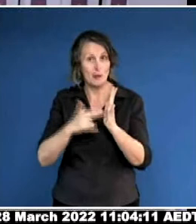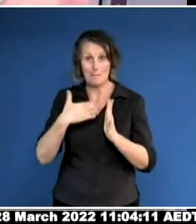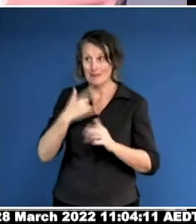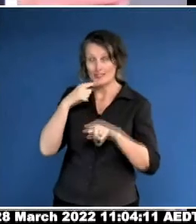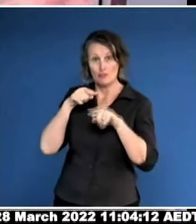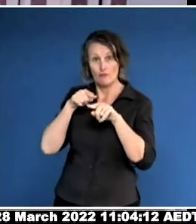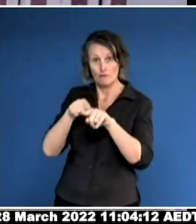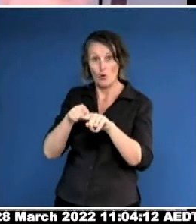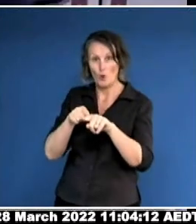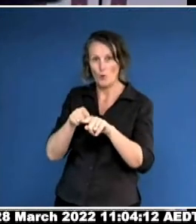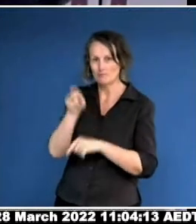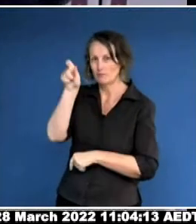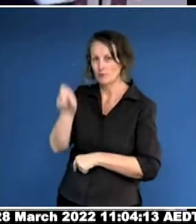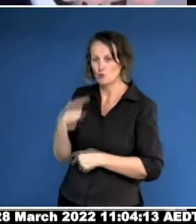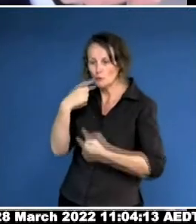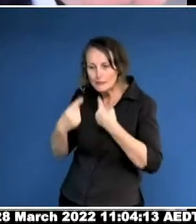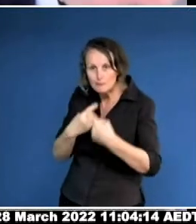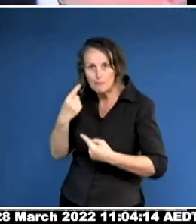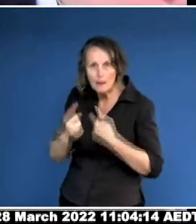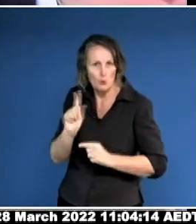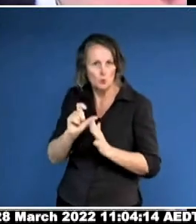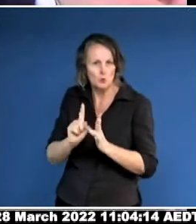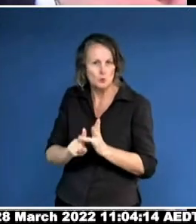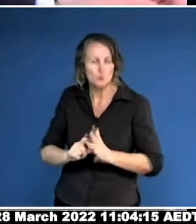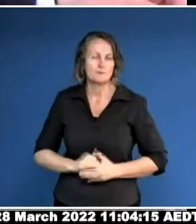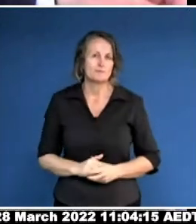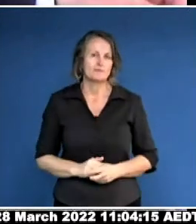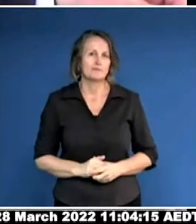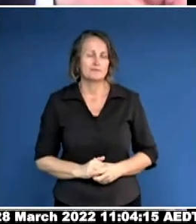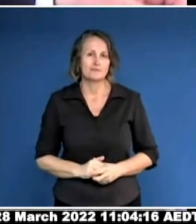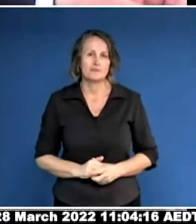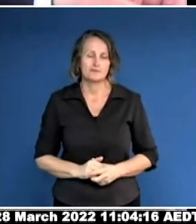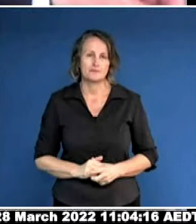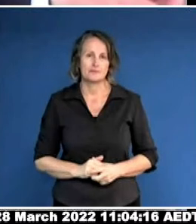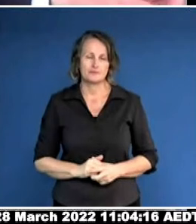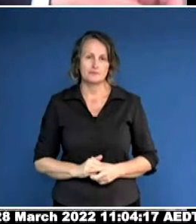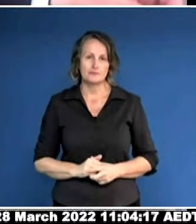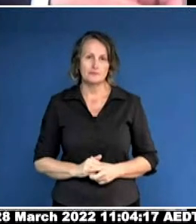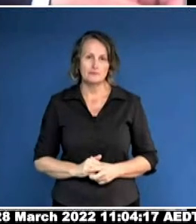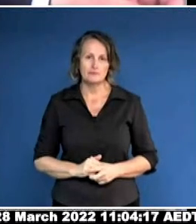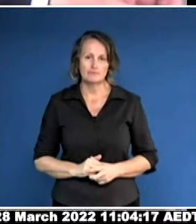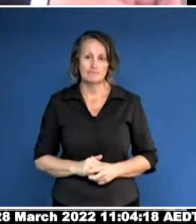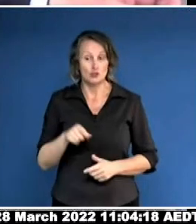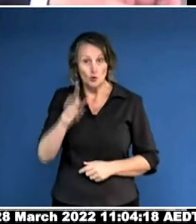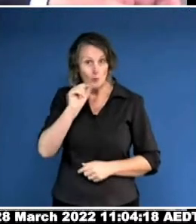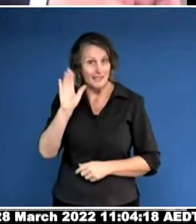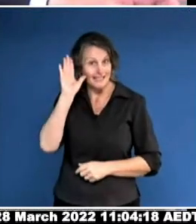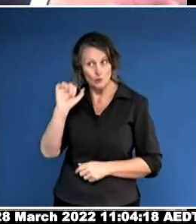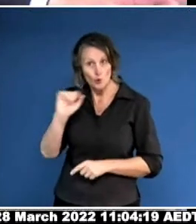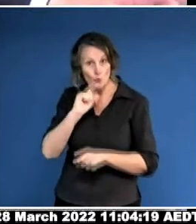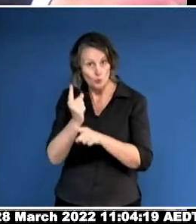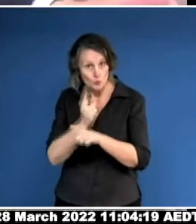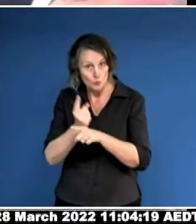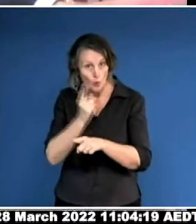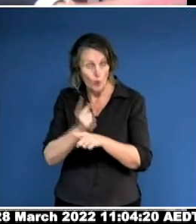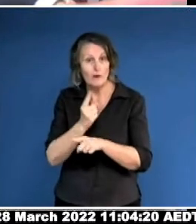my associate, yep, Kasia, who is over there, and she will administer the affirmation to you. If you just listen to what Kasia is asking you to do and